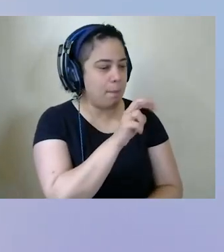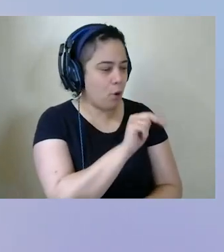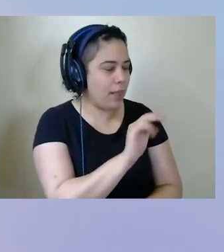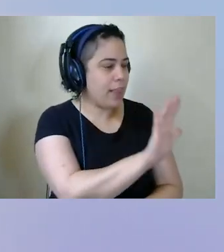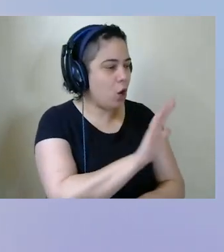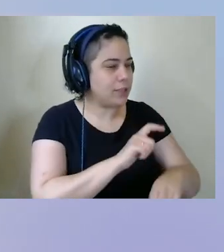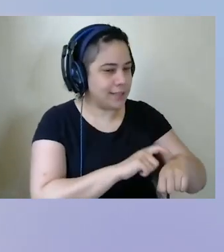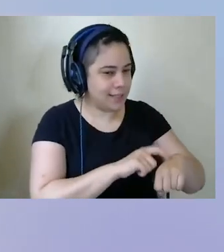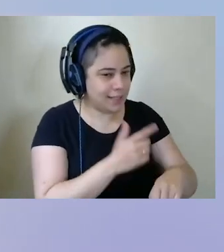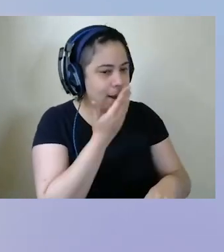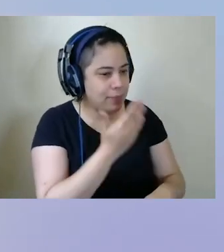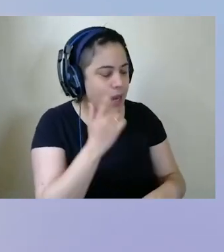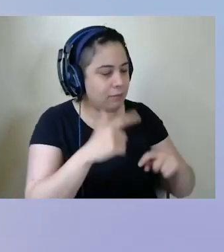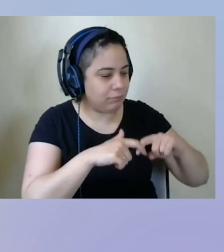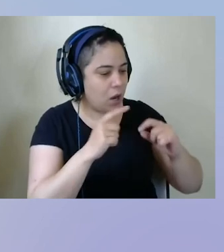been a pleasure.